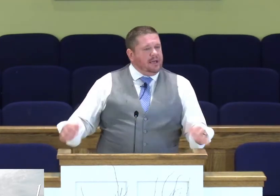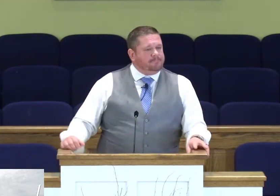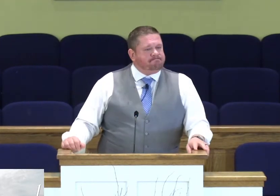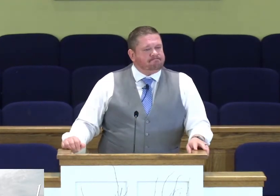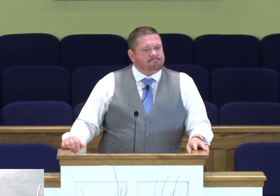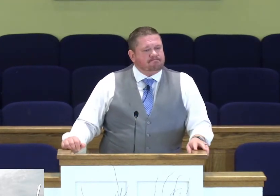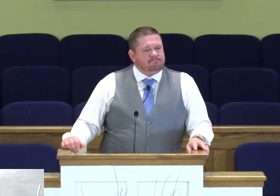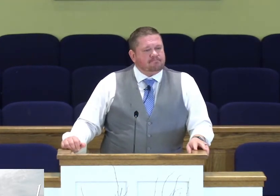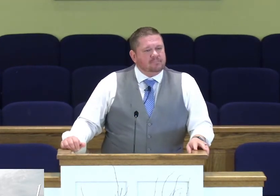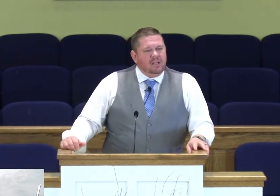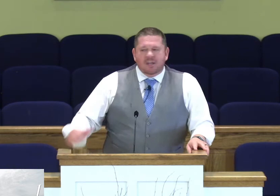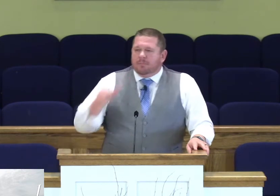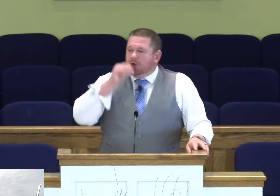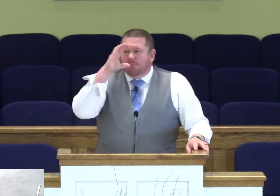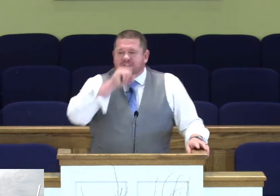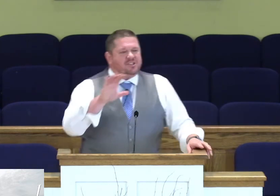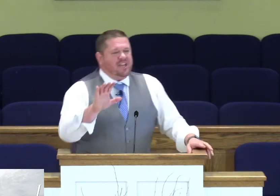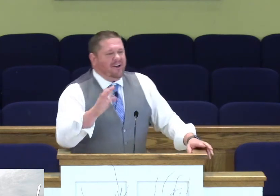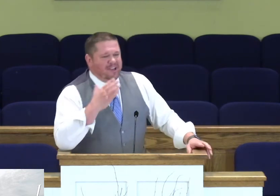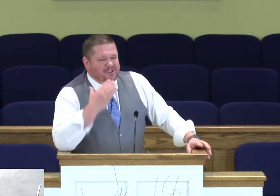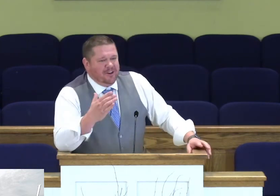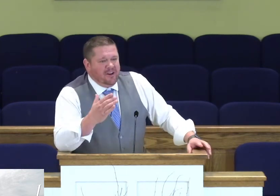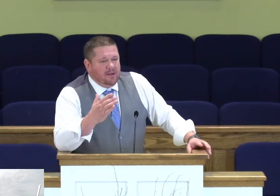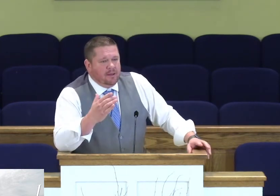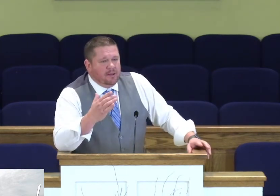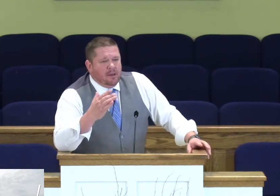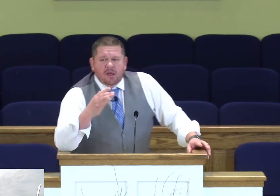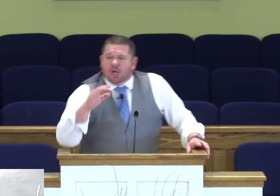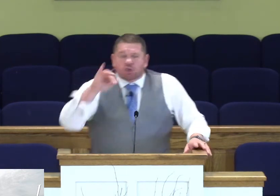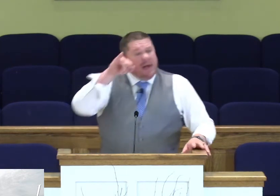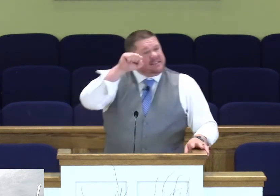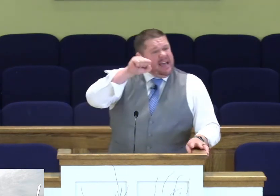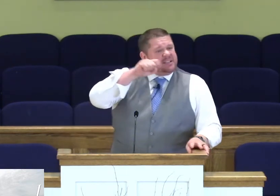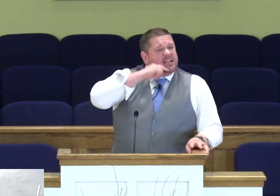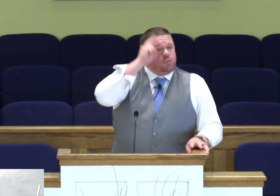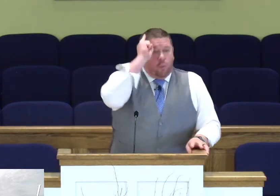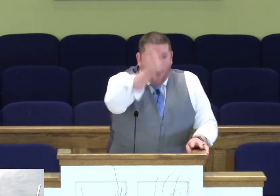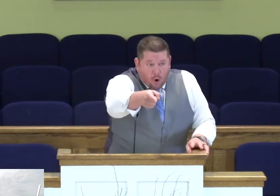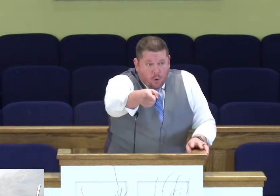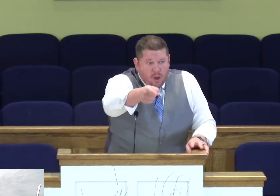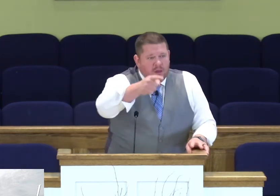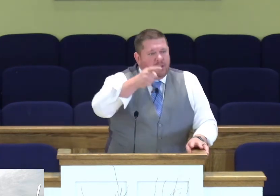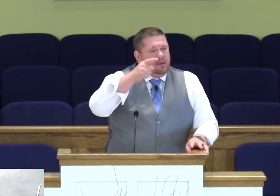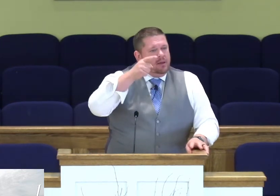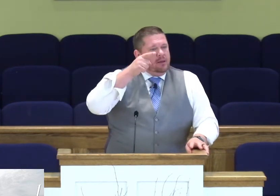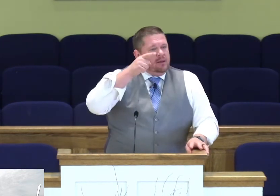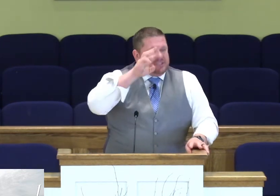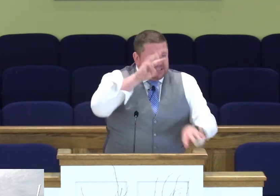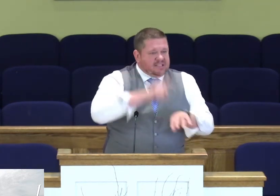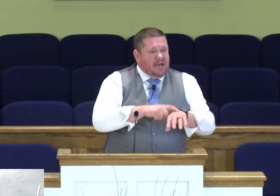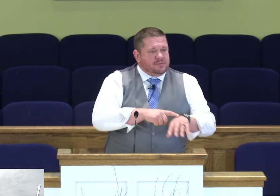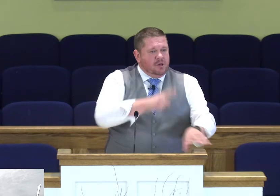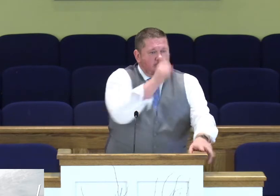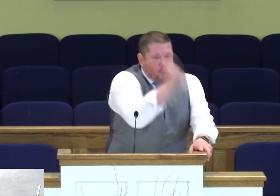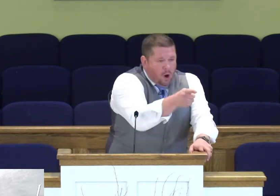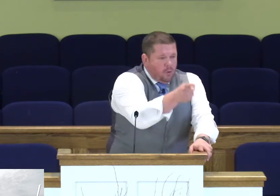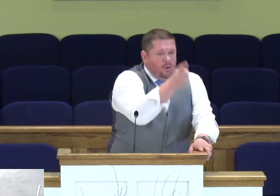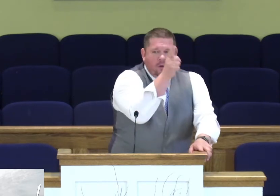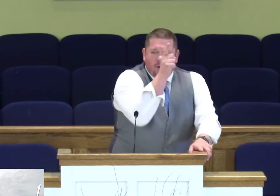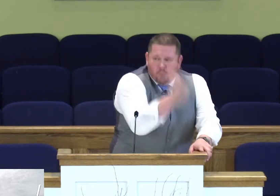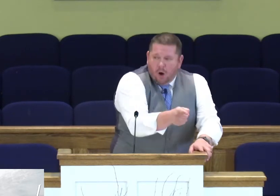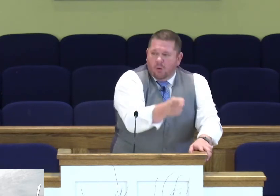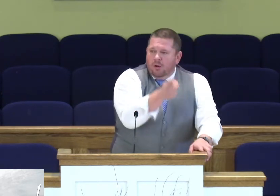wants now. But don't miss this now. It gets good. So Isaiah says, woe, six times.